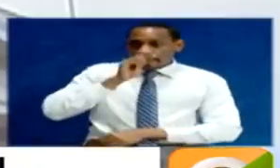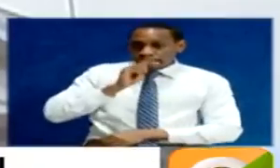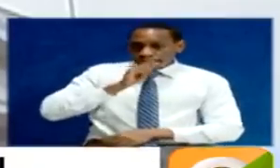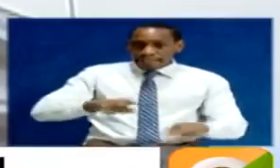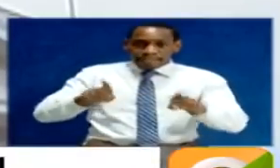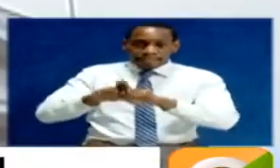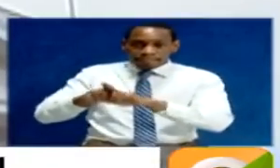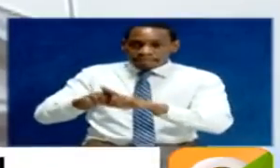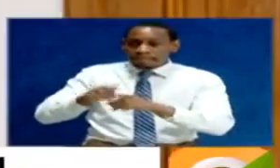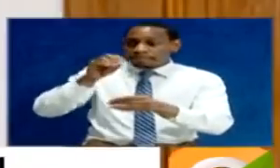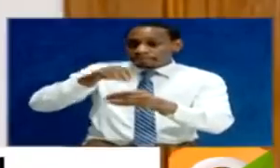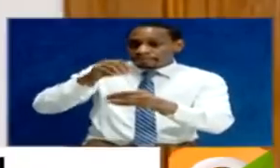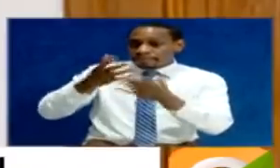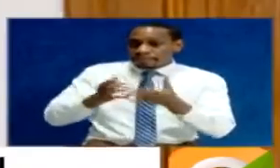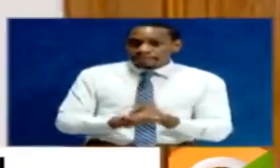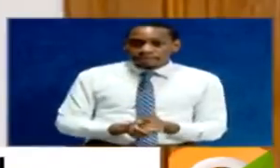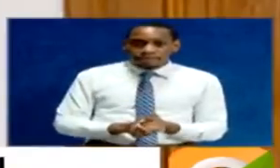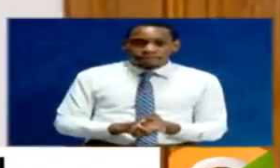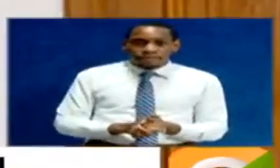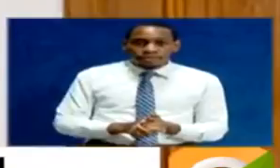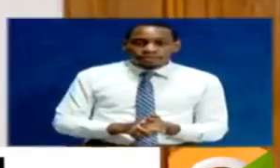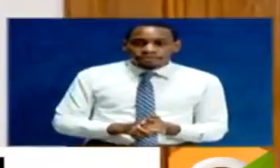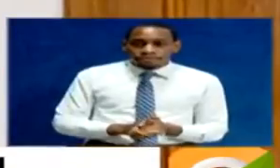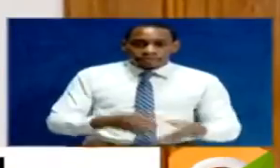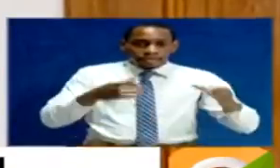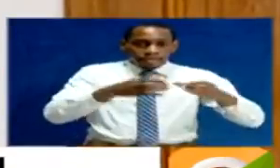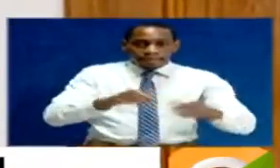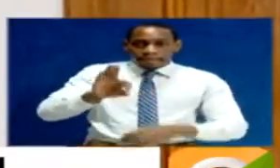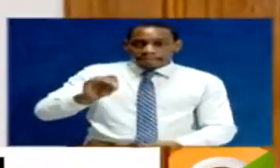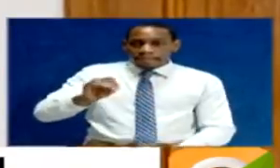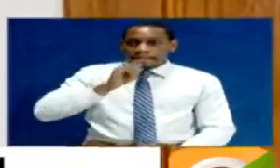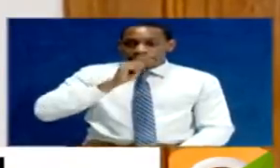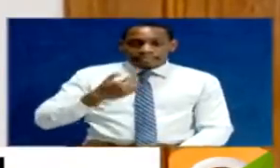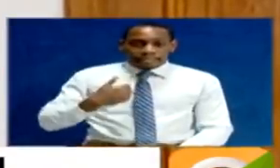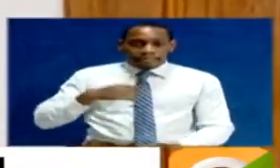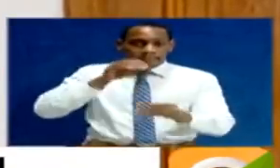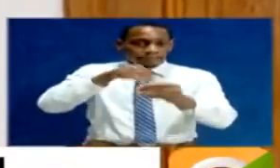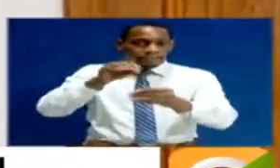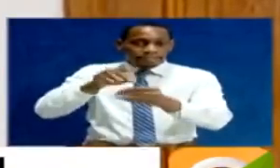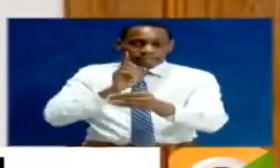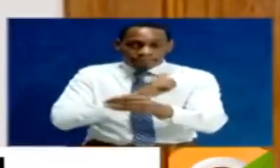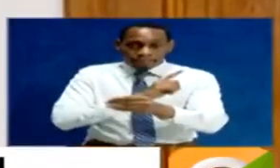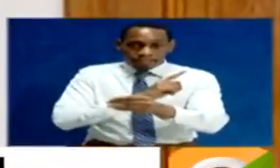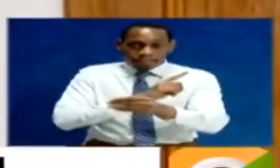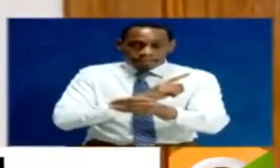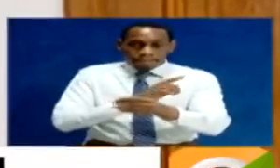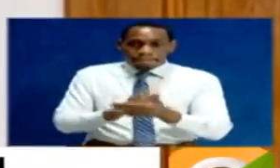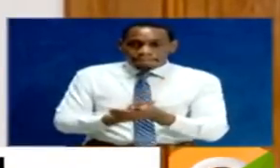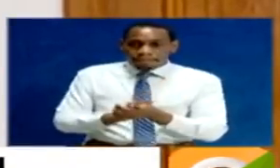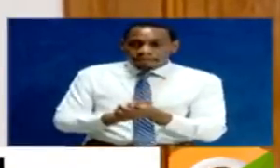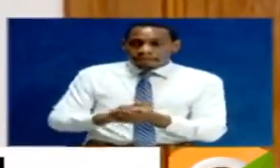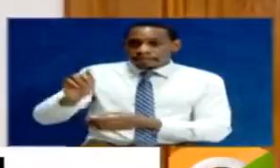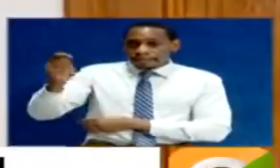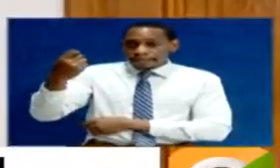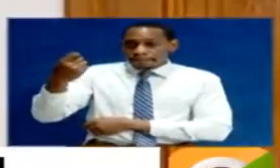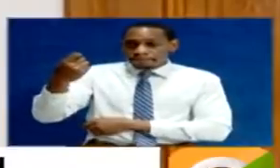also made inroads. Zipo kampuni 30 za Tanzania ambazo zimewekeza mtaji ndani ya